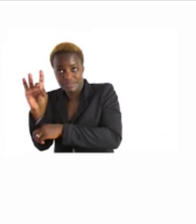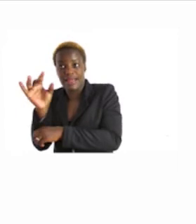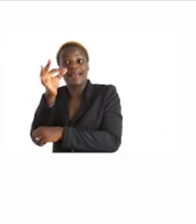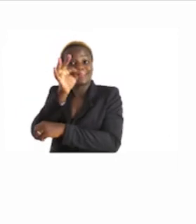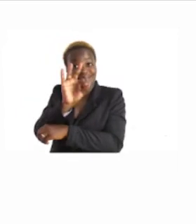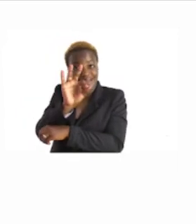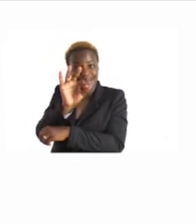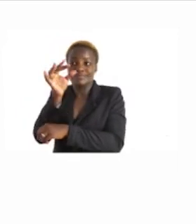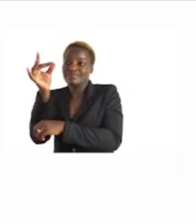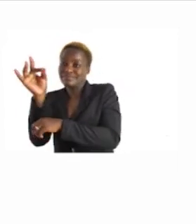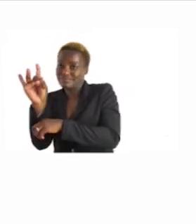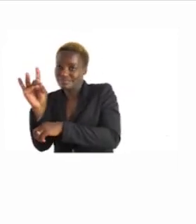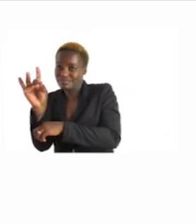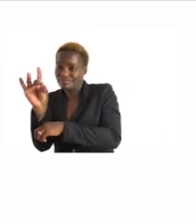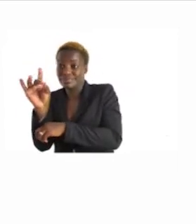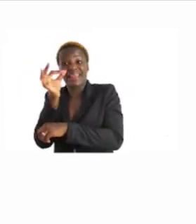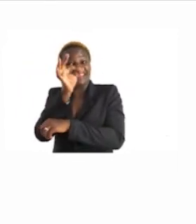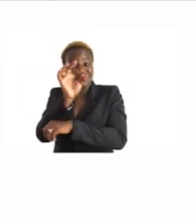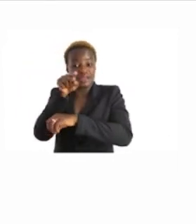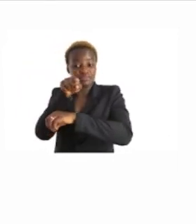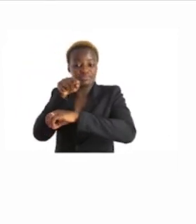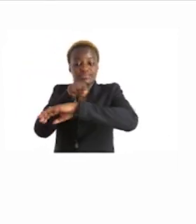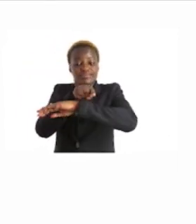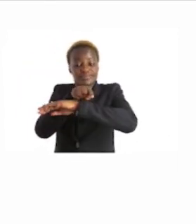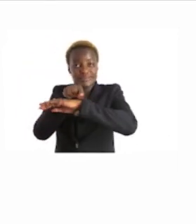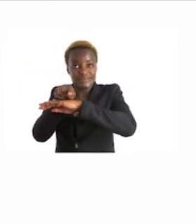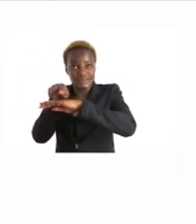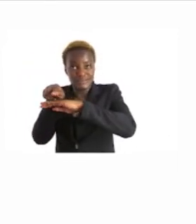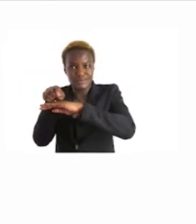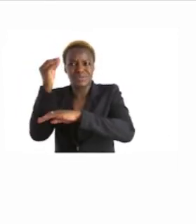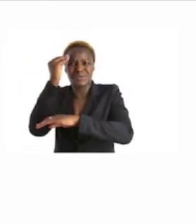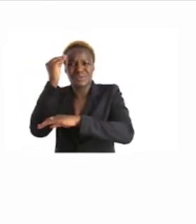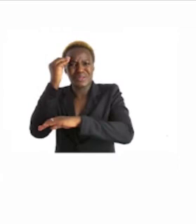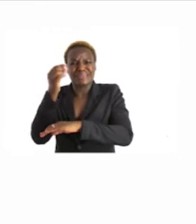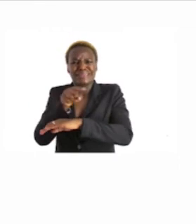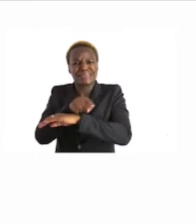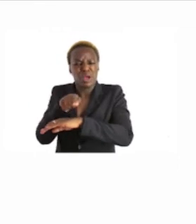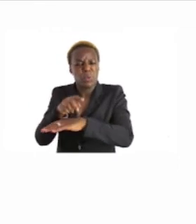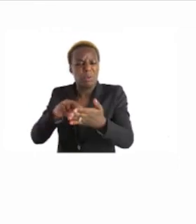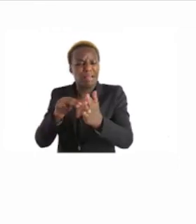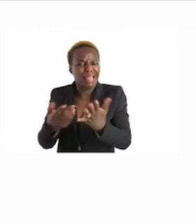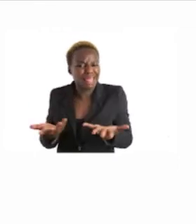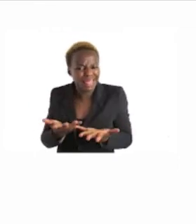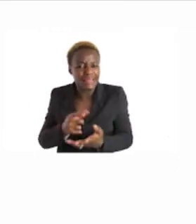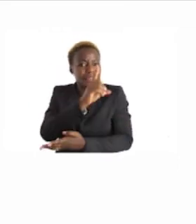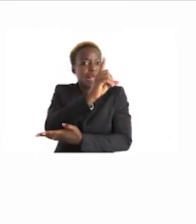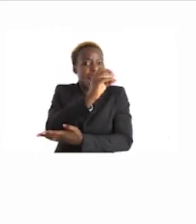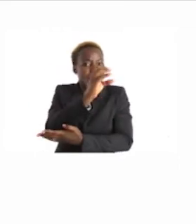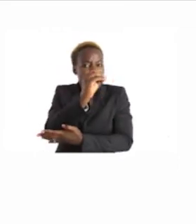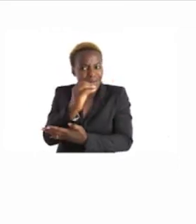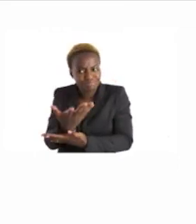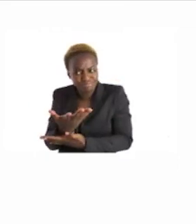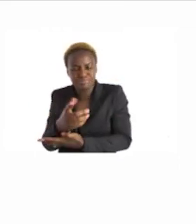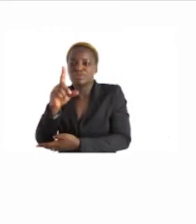8. 9 is the one that is underlined, so it wants to know the place. At what place is that 9?